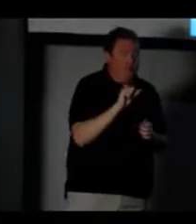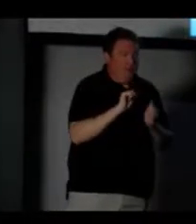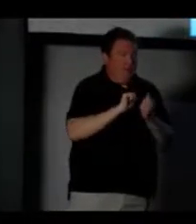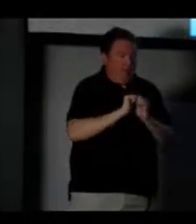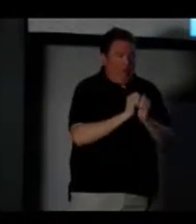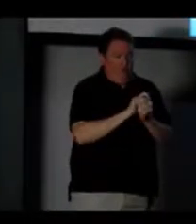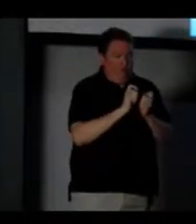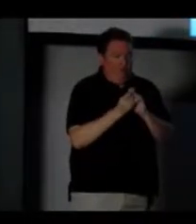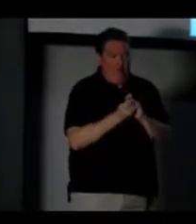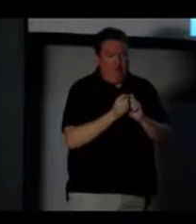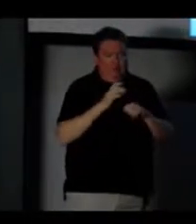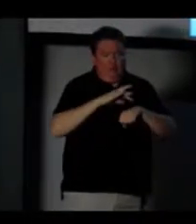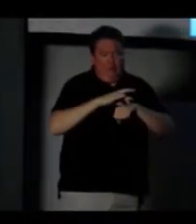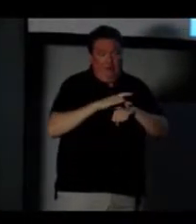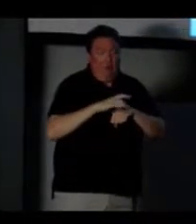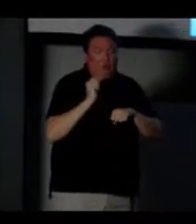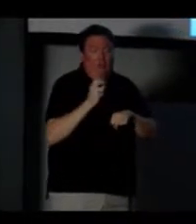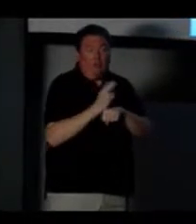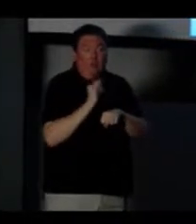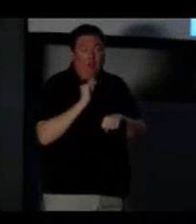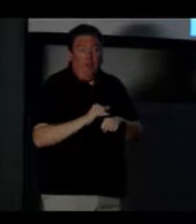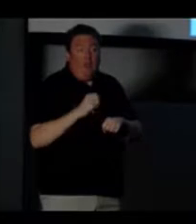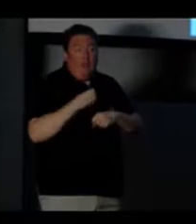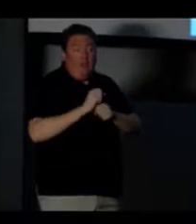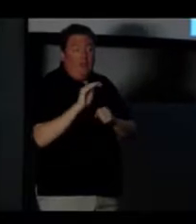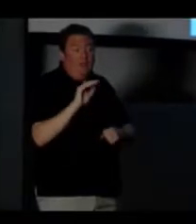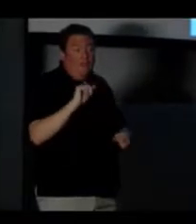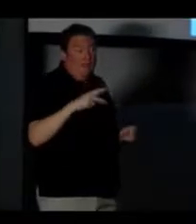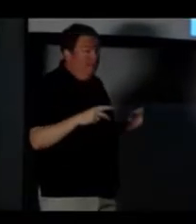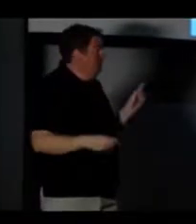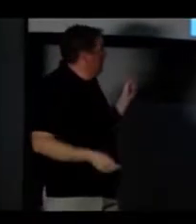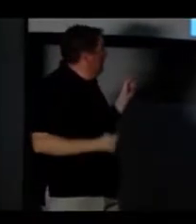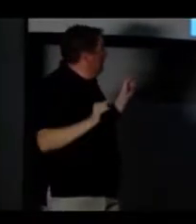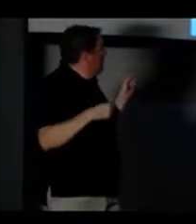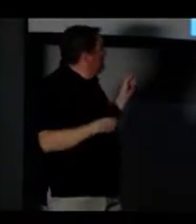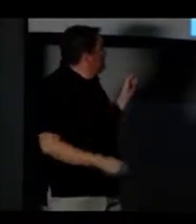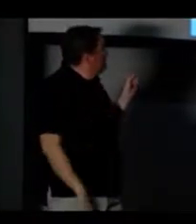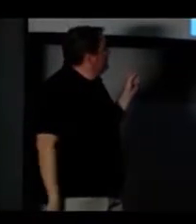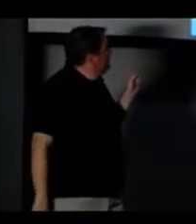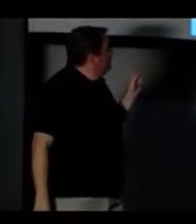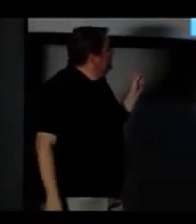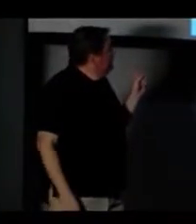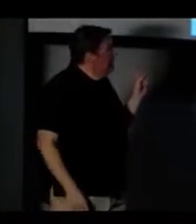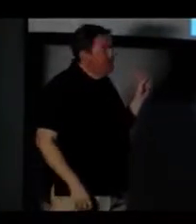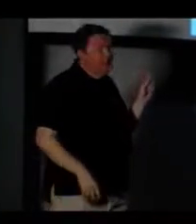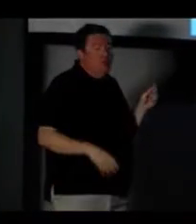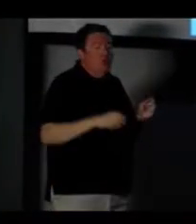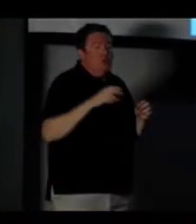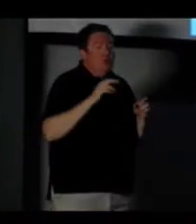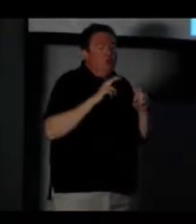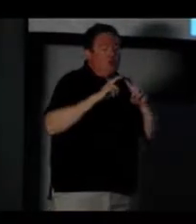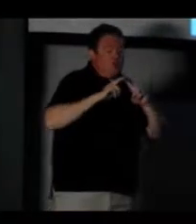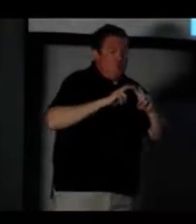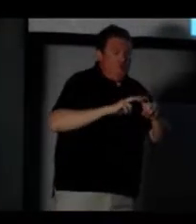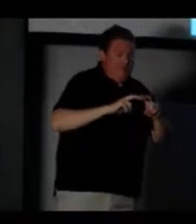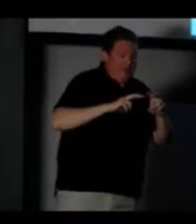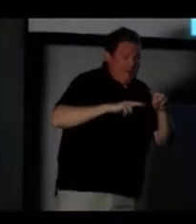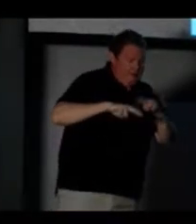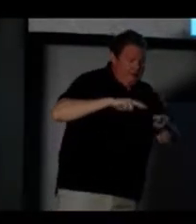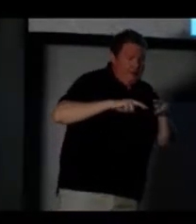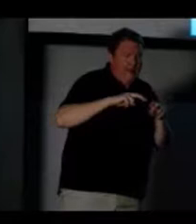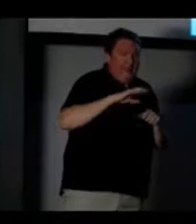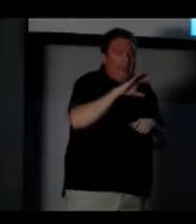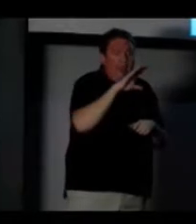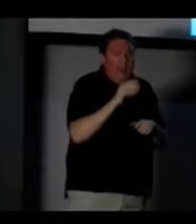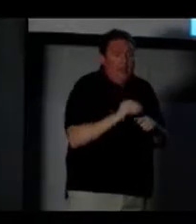you can use that to create maps like this of Africa. Surveying African plant biology right now